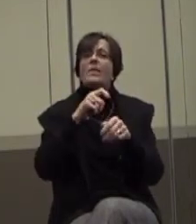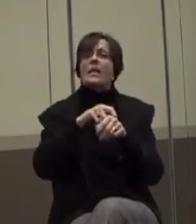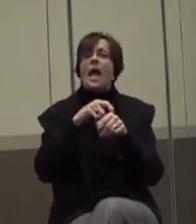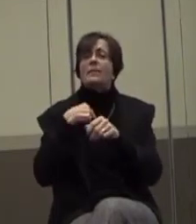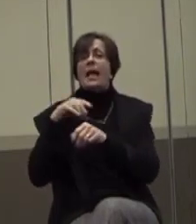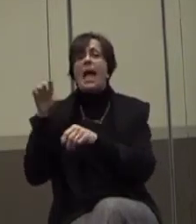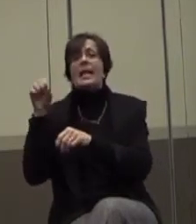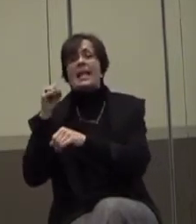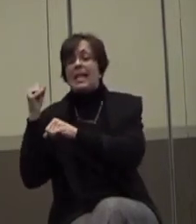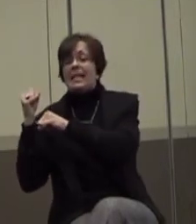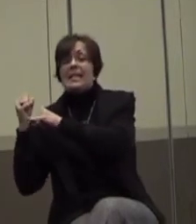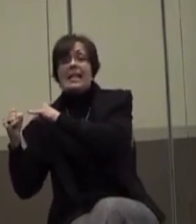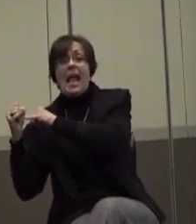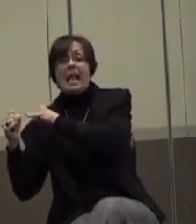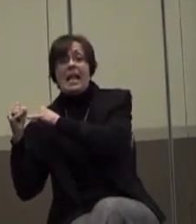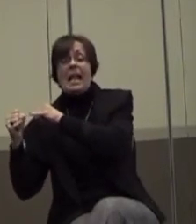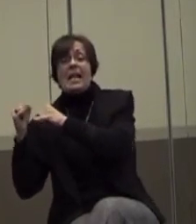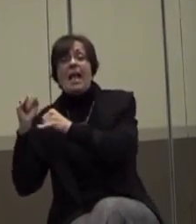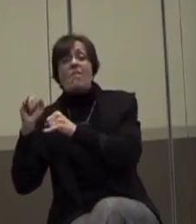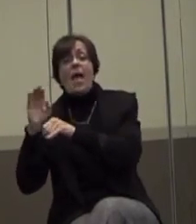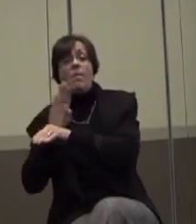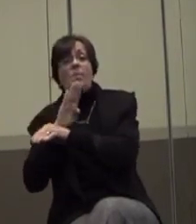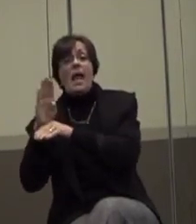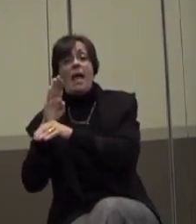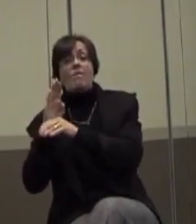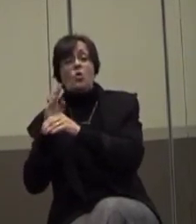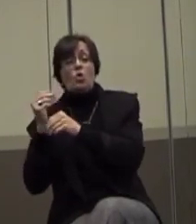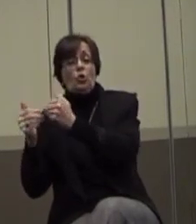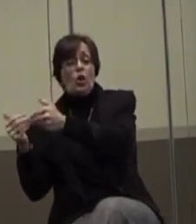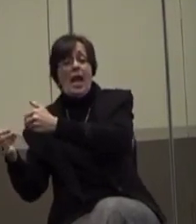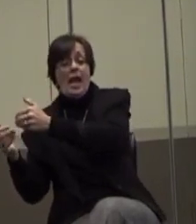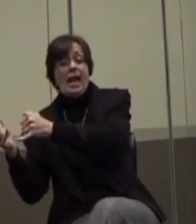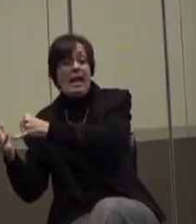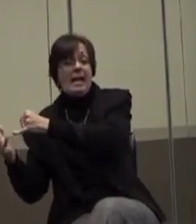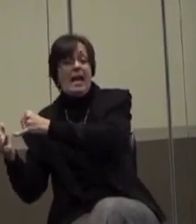tail end of a behavior chain as my target behavior. You know, so if I